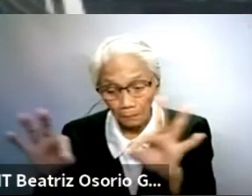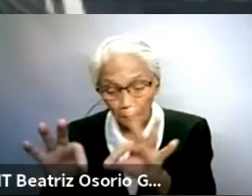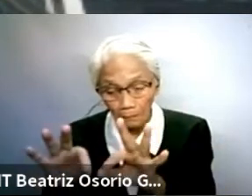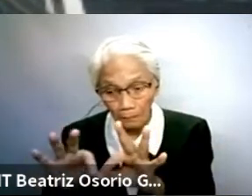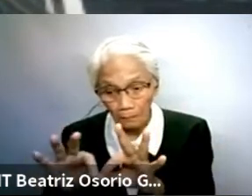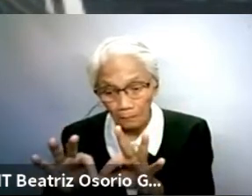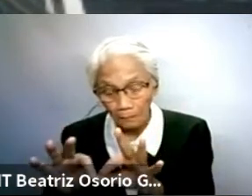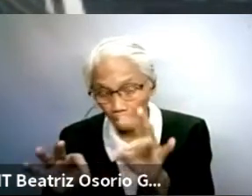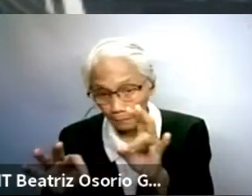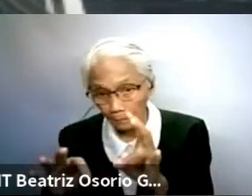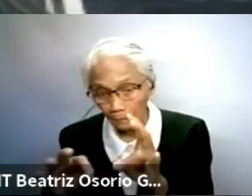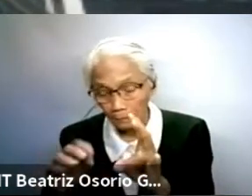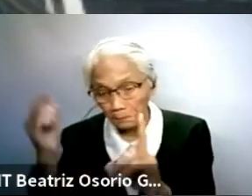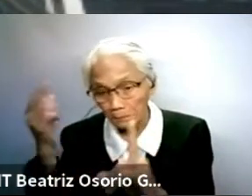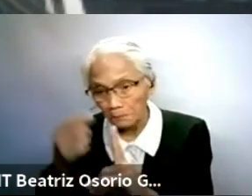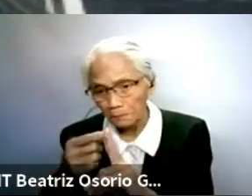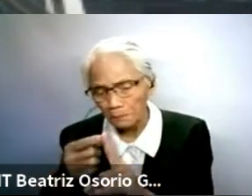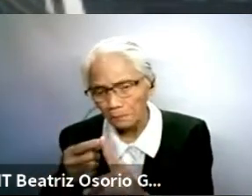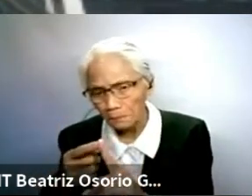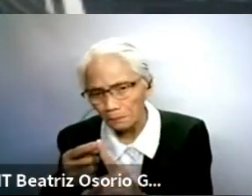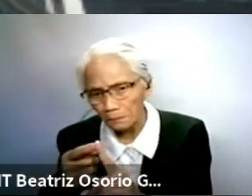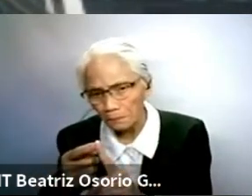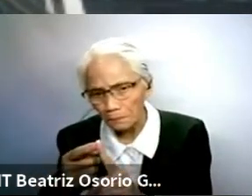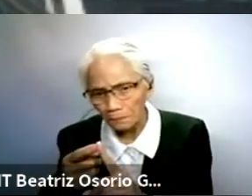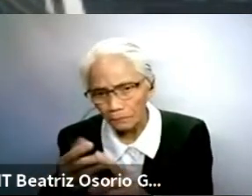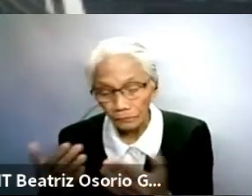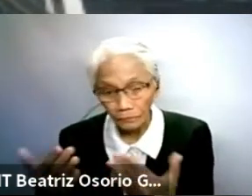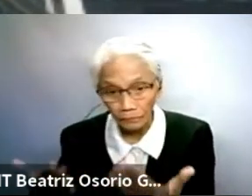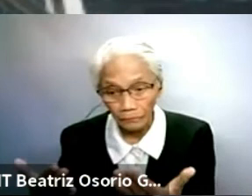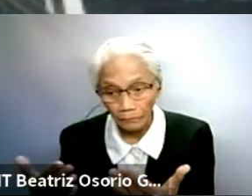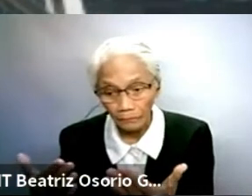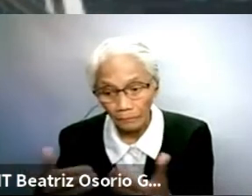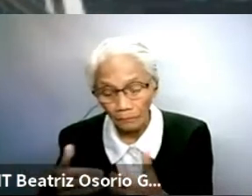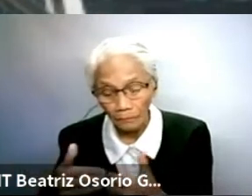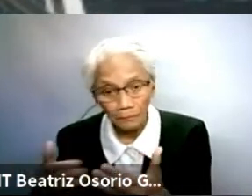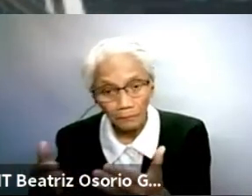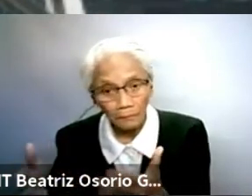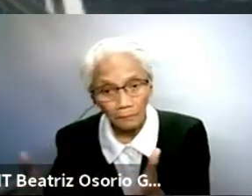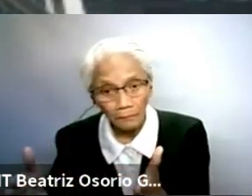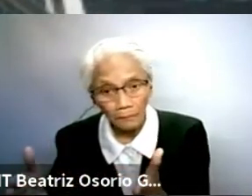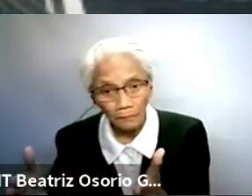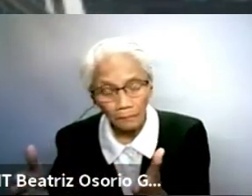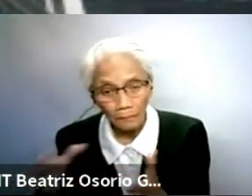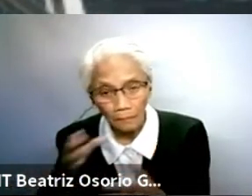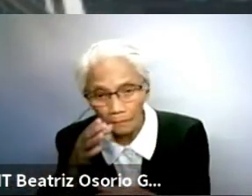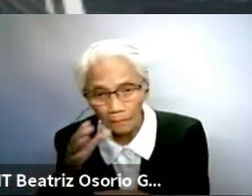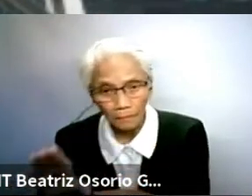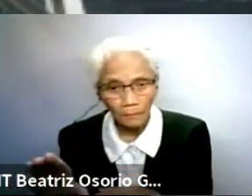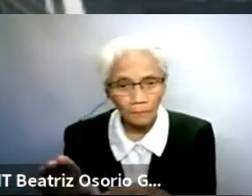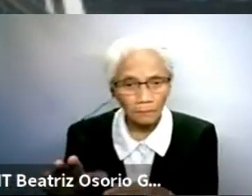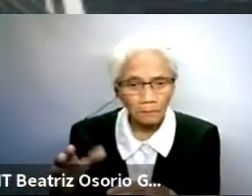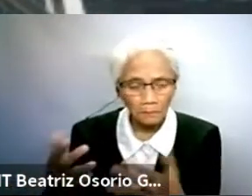are in the general comment number 25,